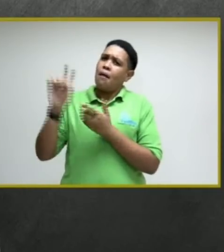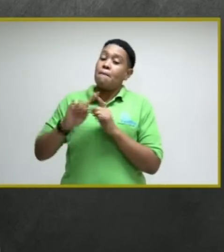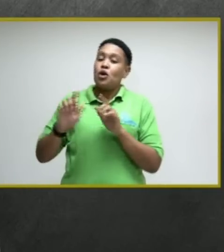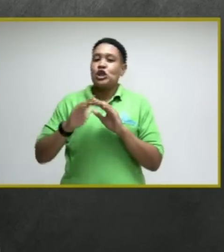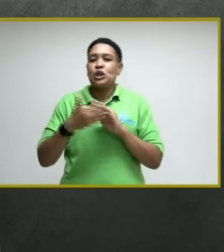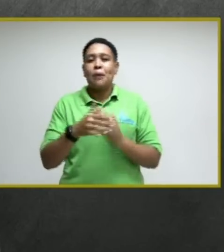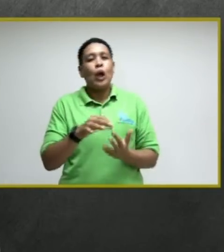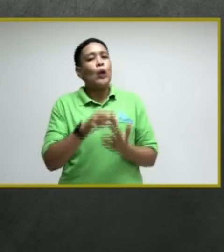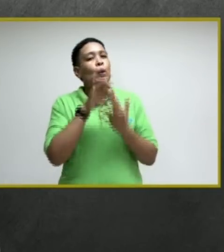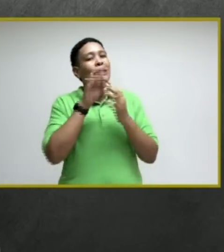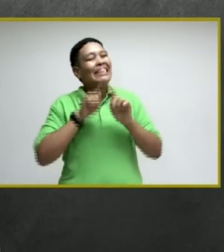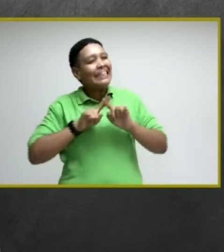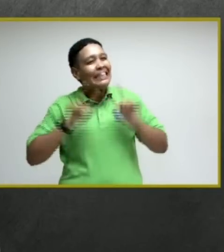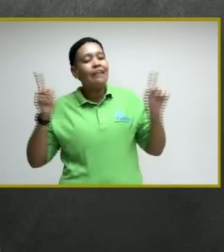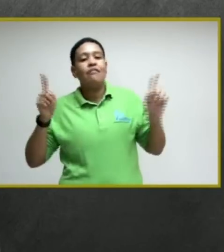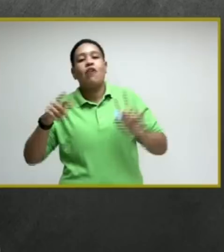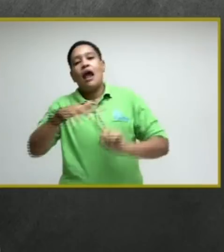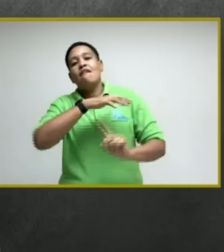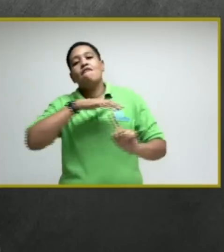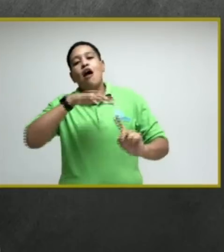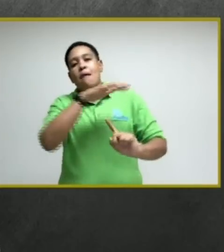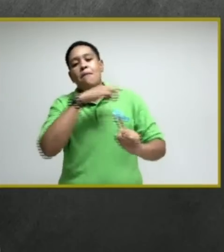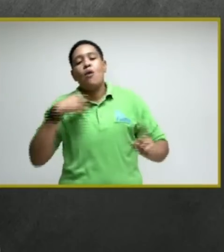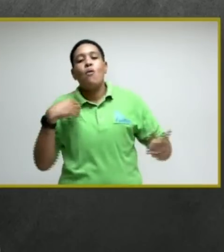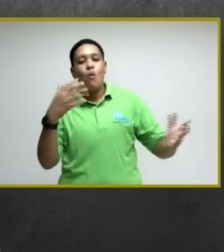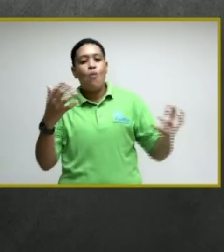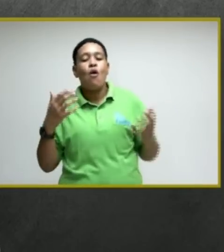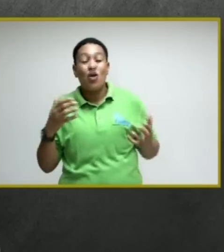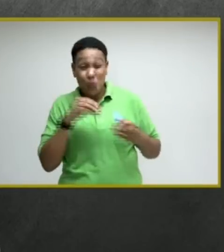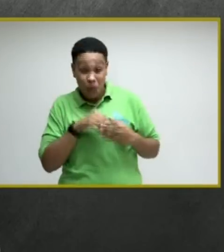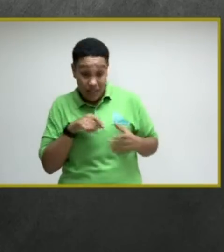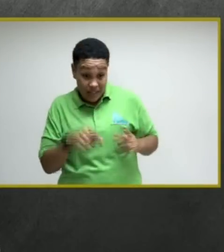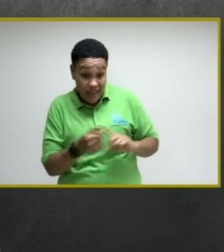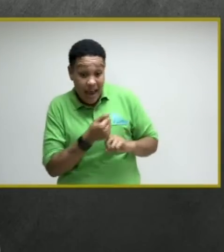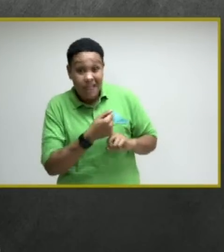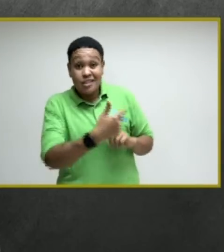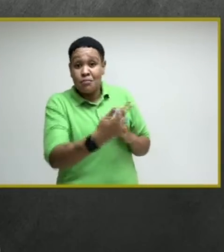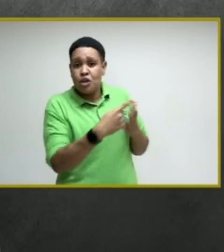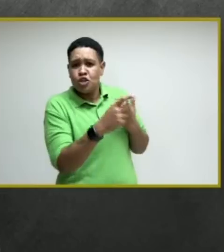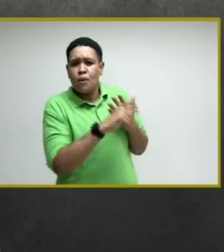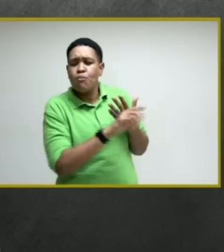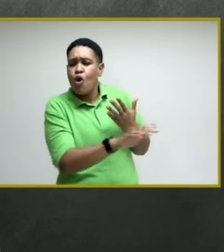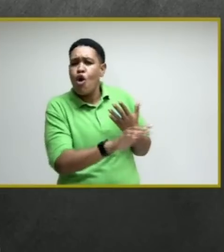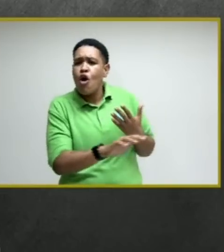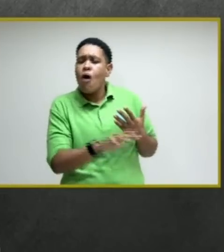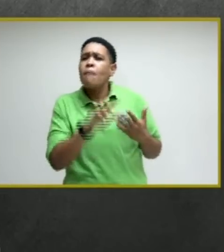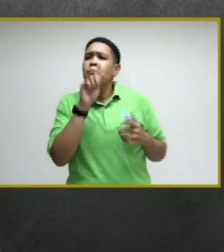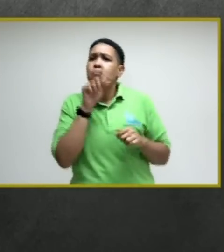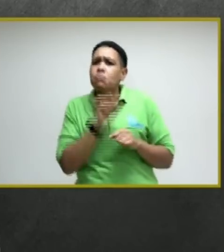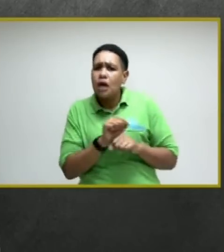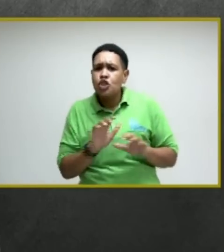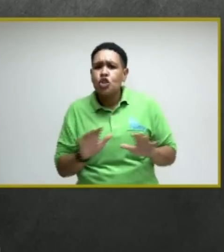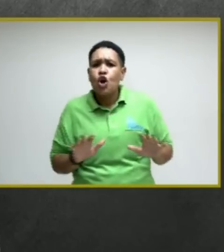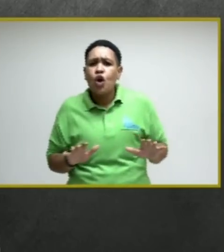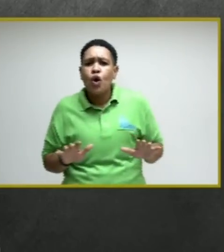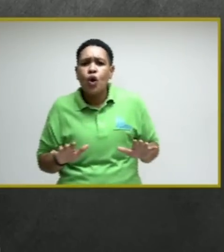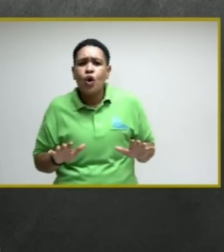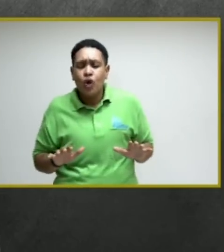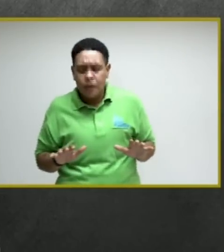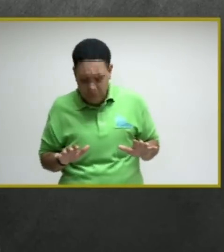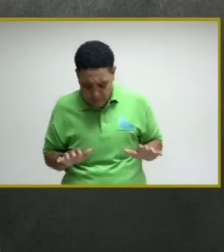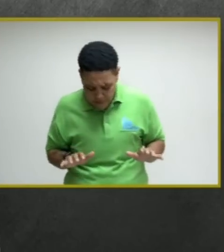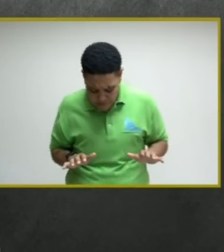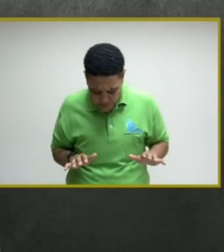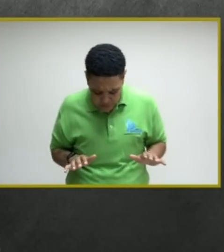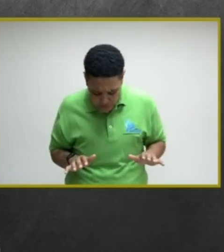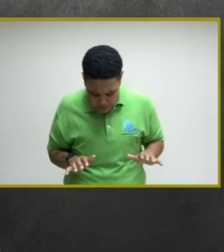environment, and we want to be able to, in this expansion program, ensure that we take the